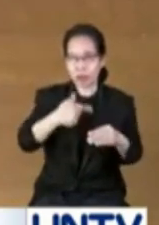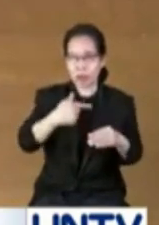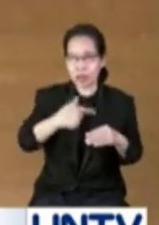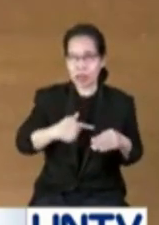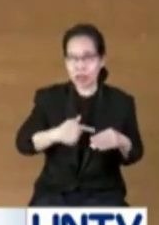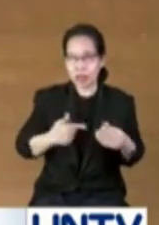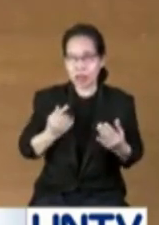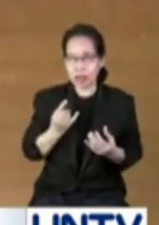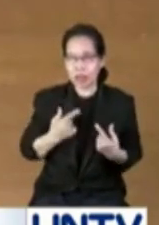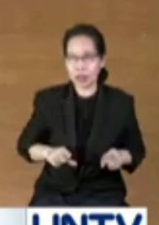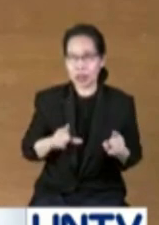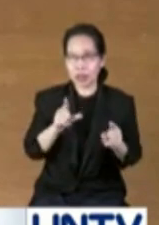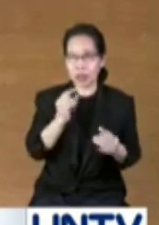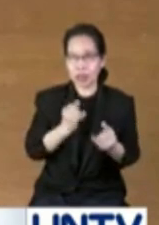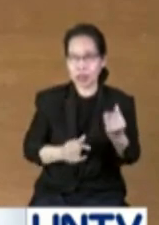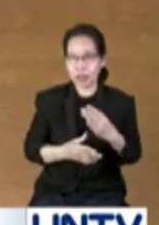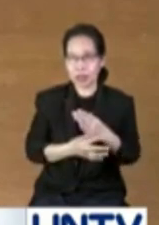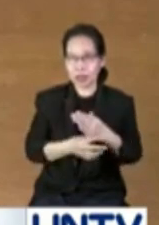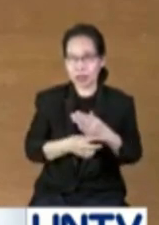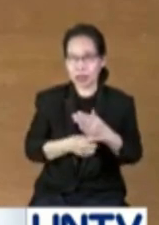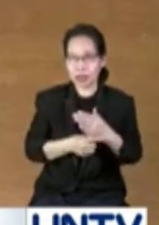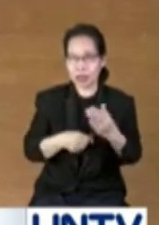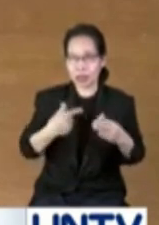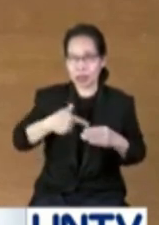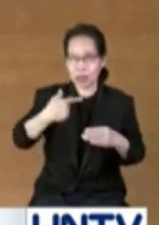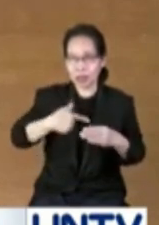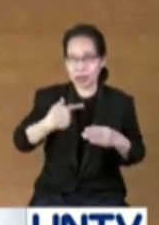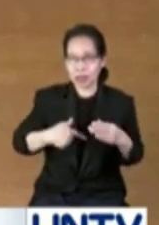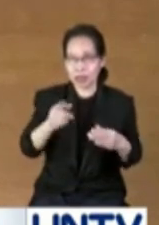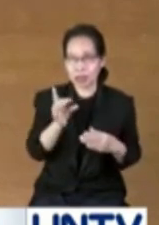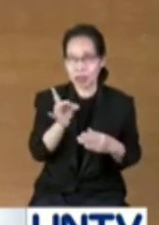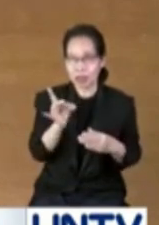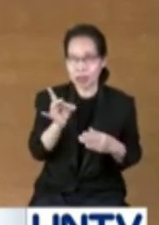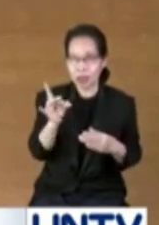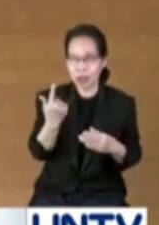gasoline and diesel prices have gone down by 18 to